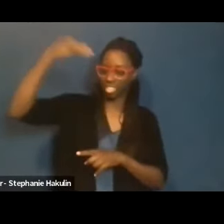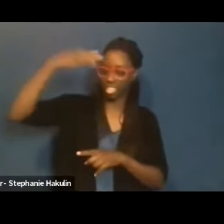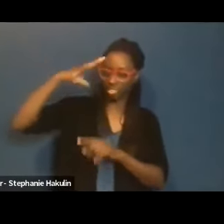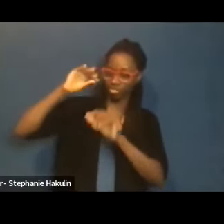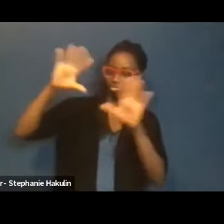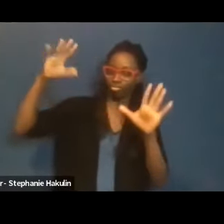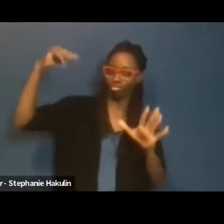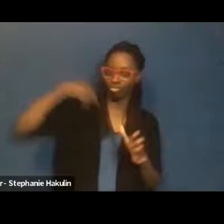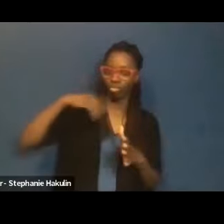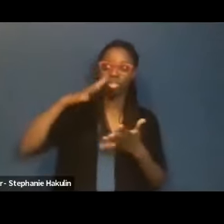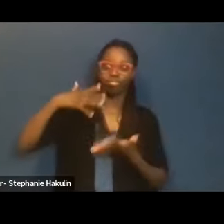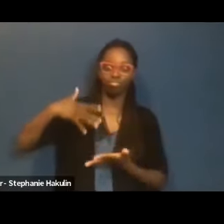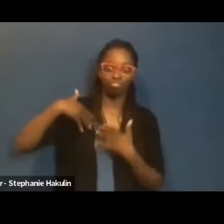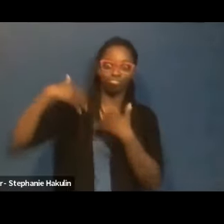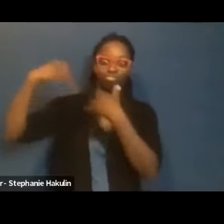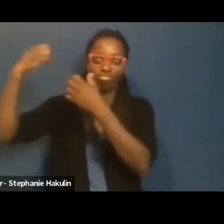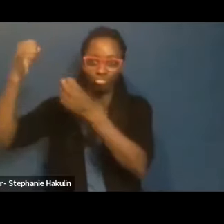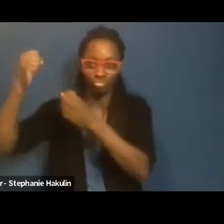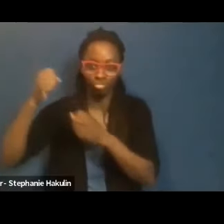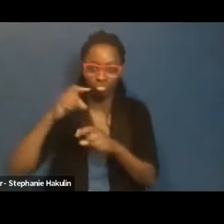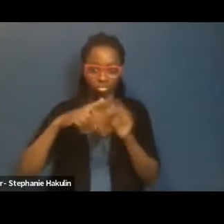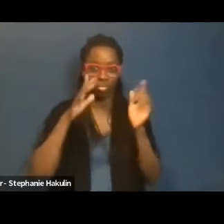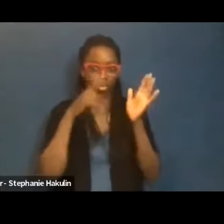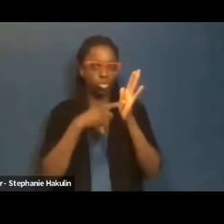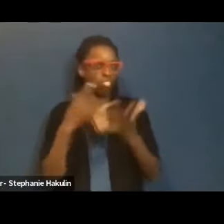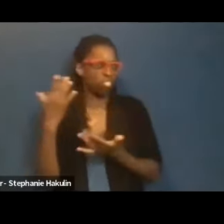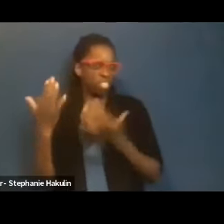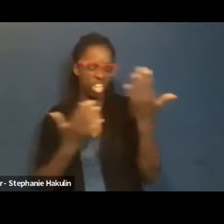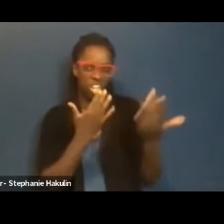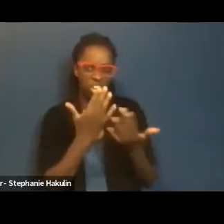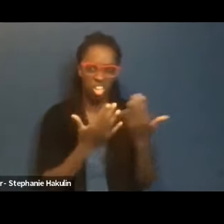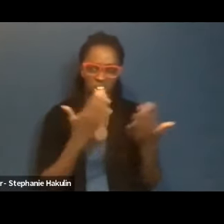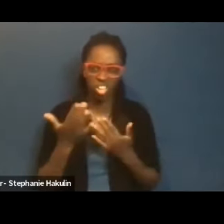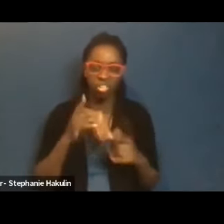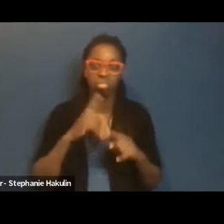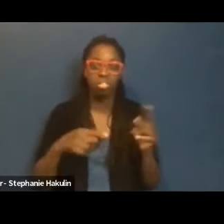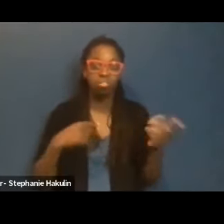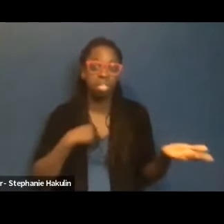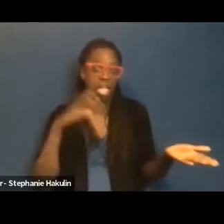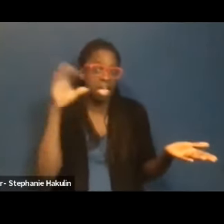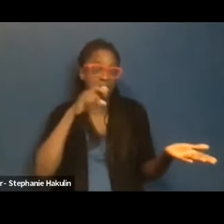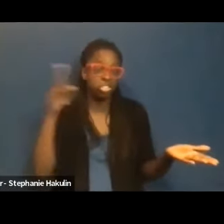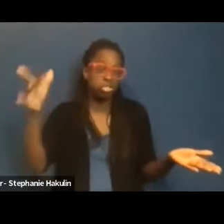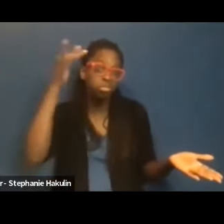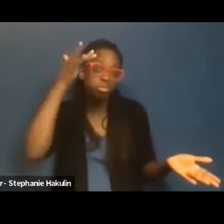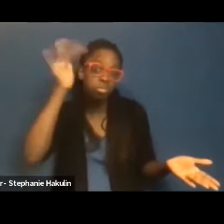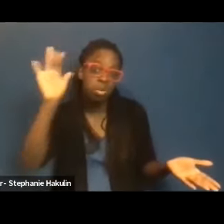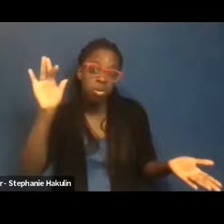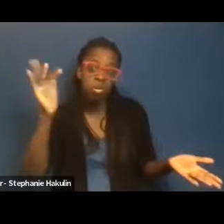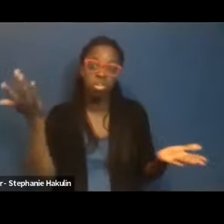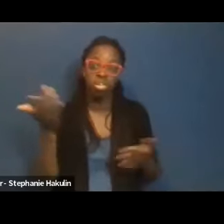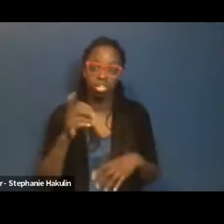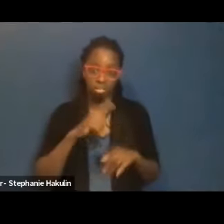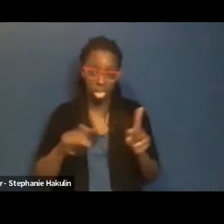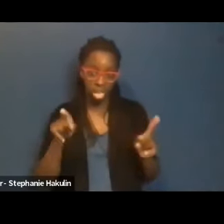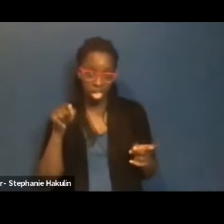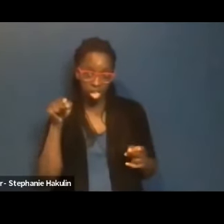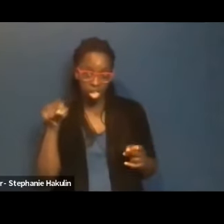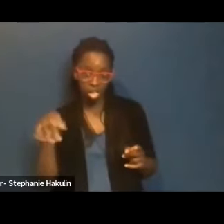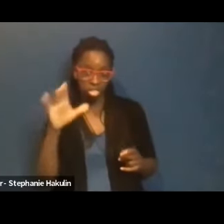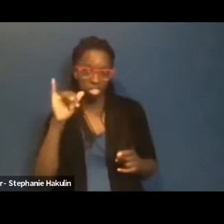wildfires. I guess he's smart. Because unlike Icarus, he decides to stay near the